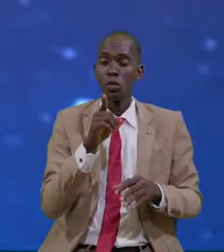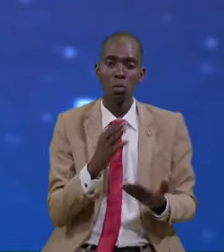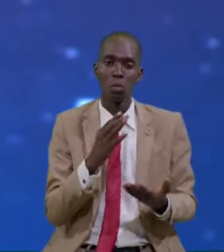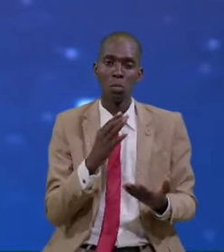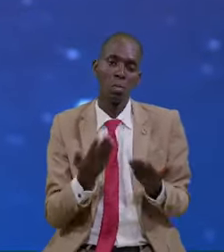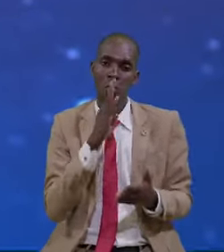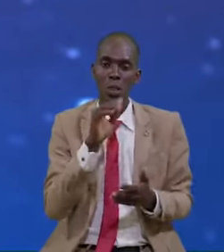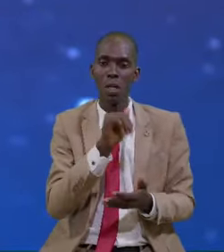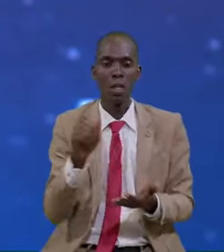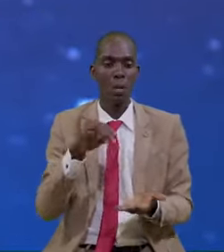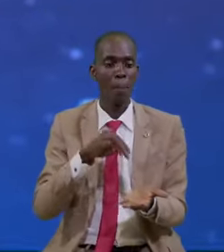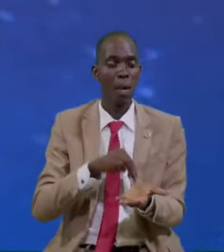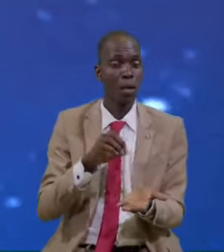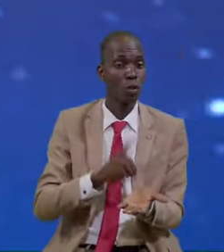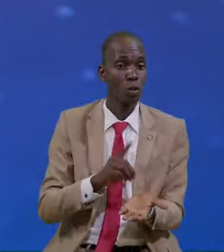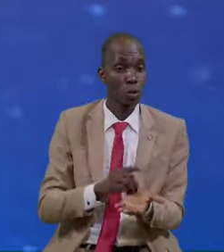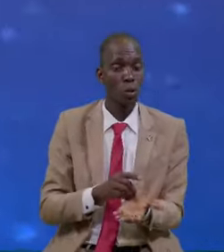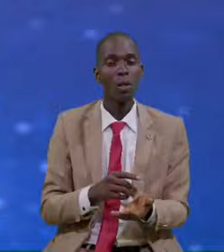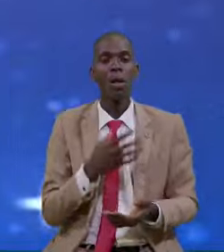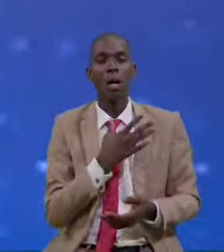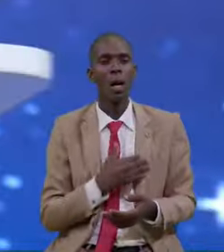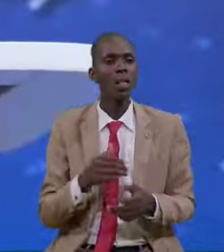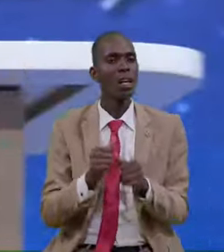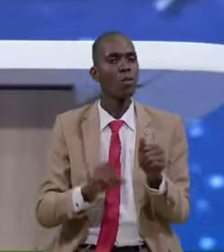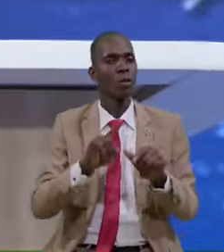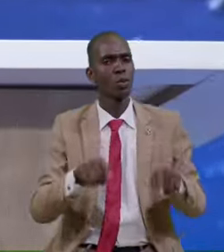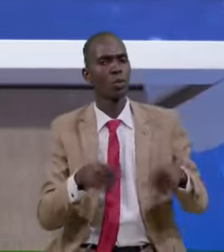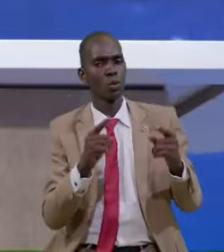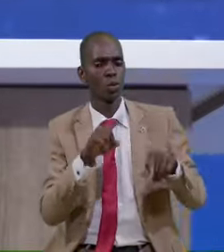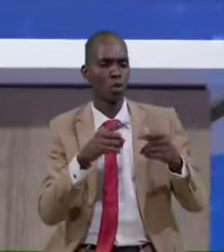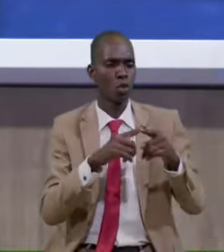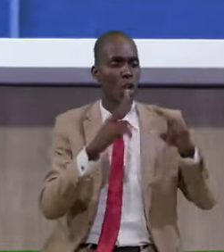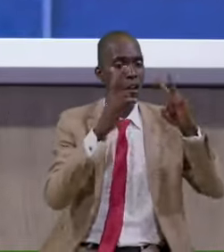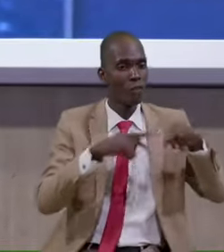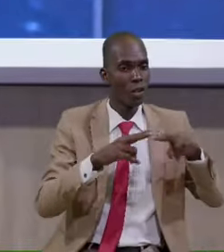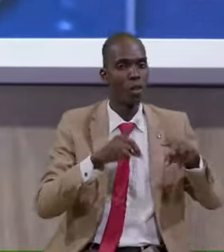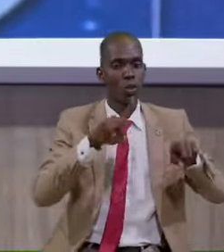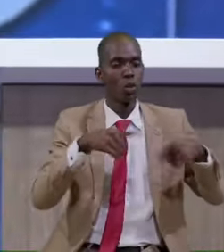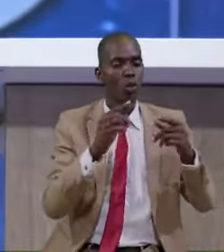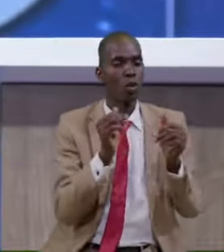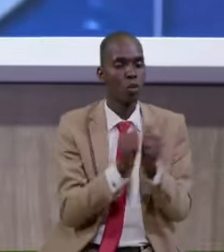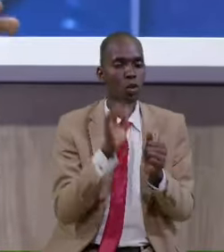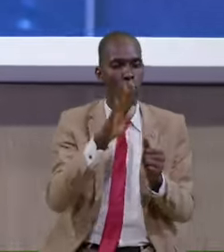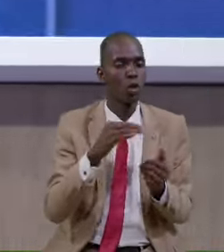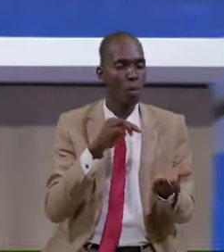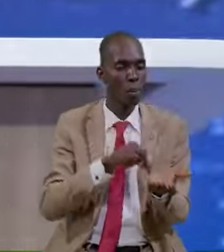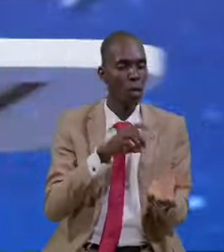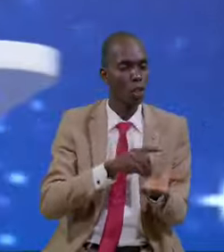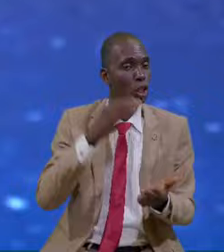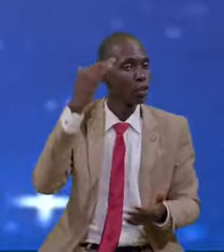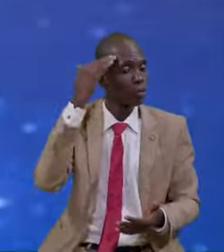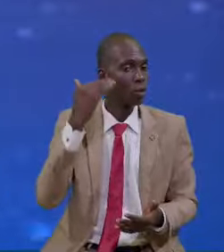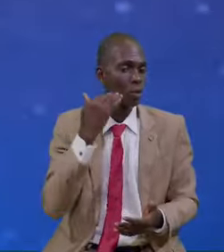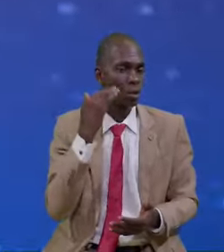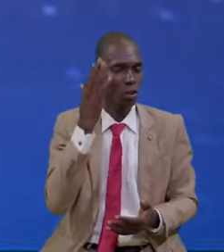the knowledge. And everywhere you go, if you go to the village, you carry that knowledge there. If you go to another